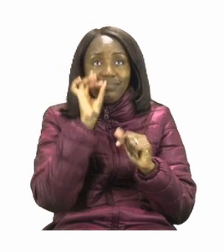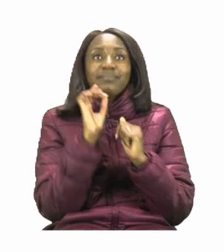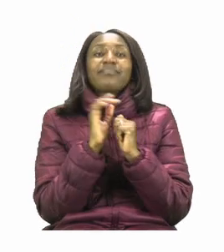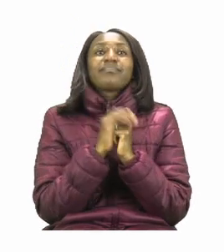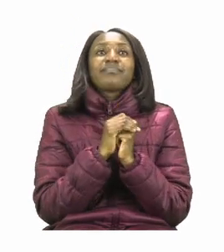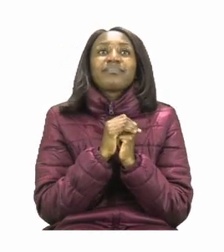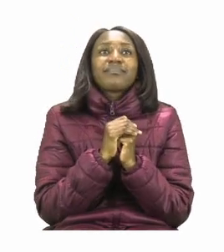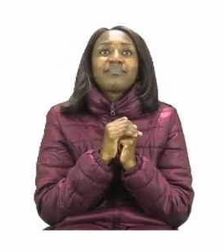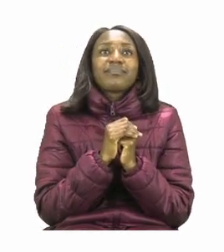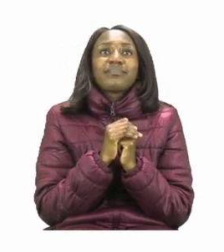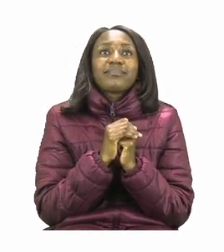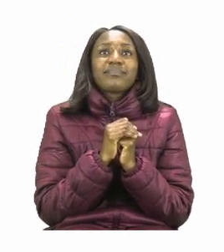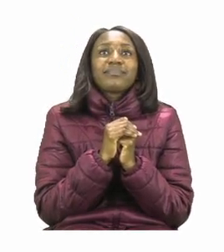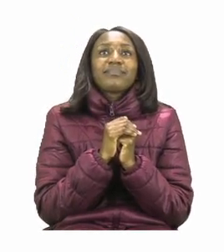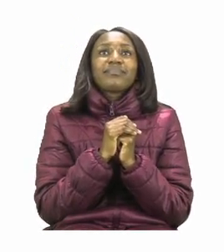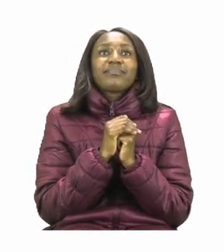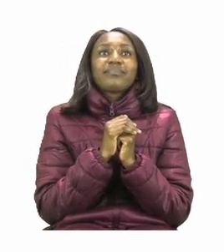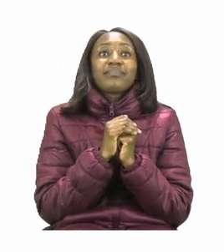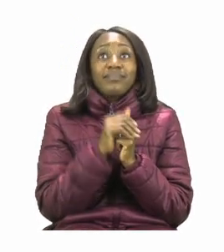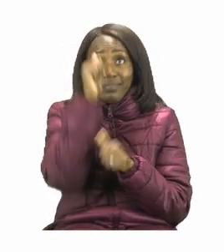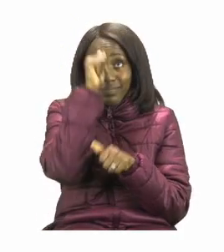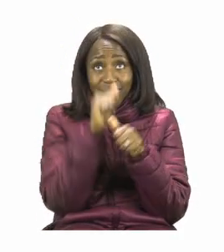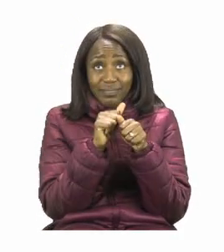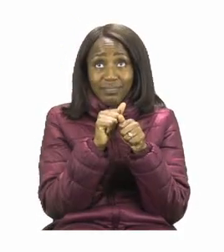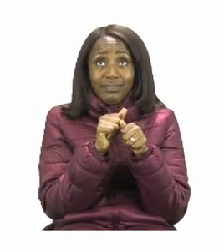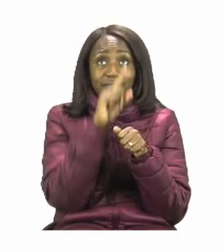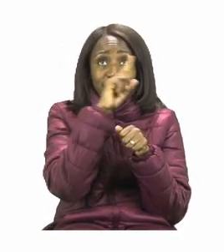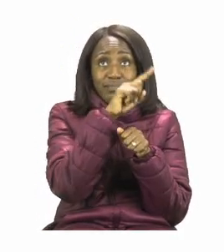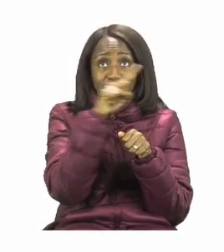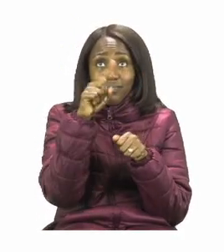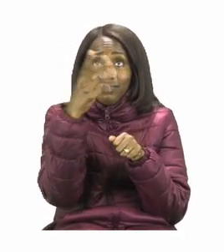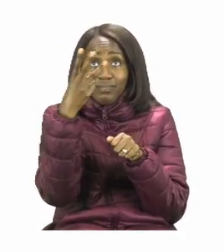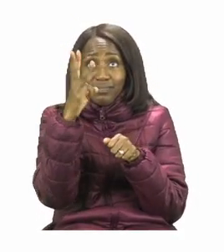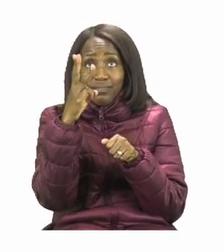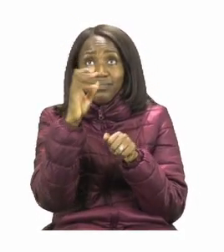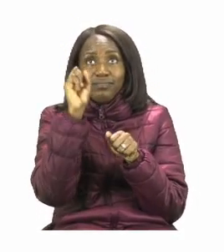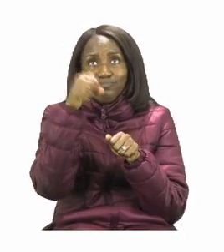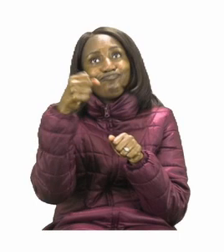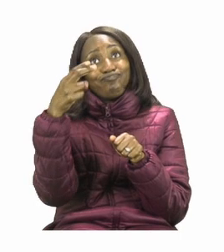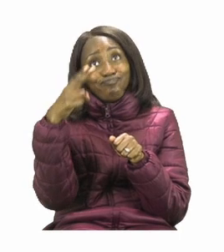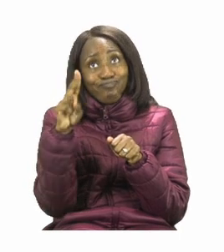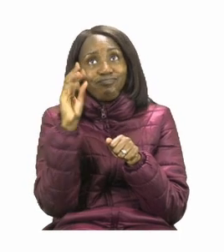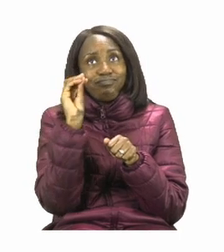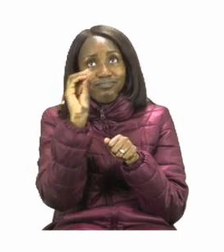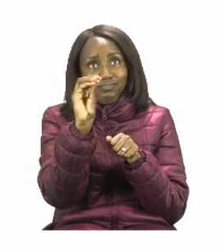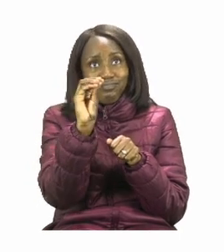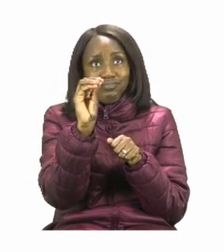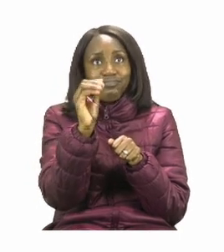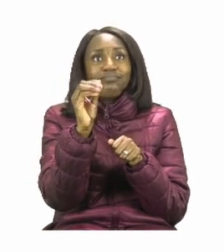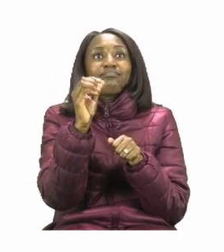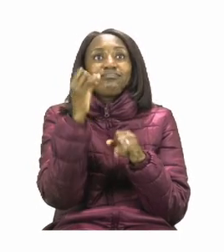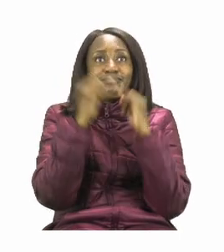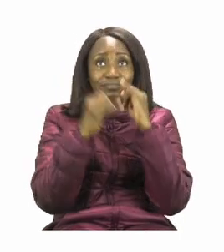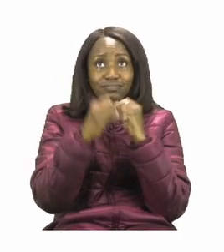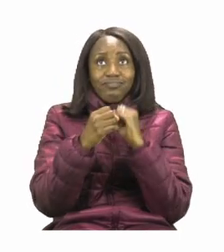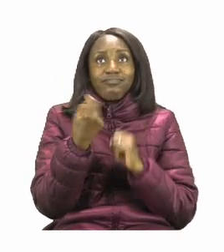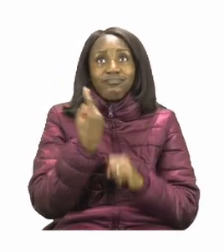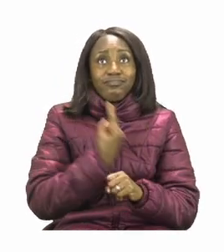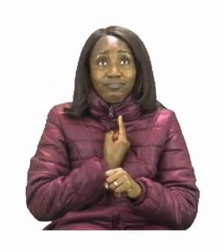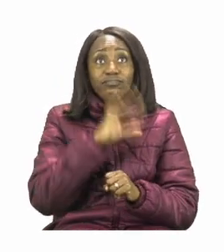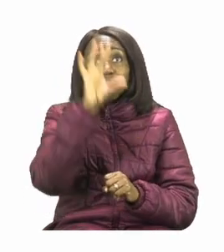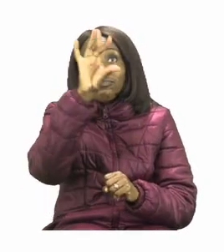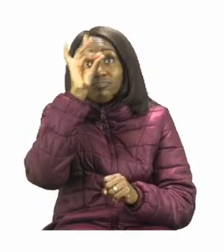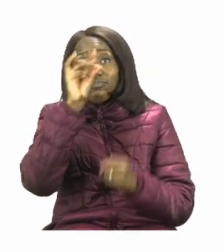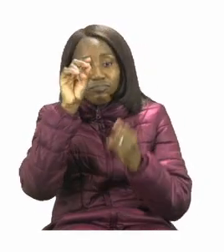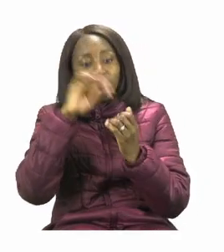like you to please answer, and then after that, read the passage a third time. Have fun and stay